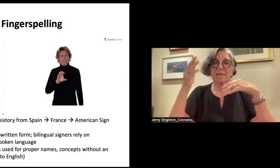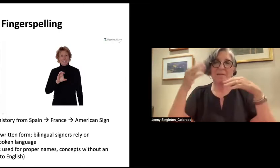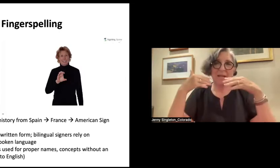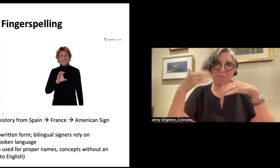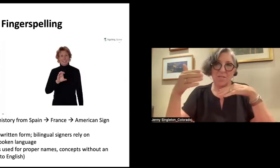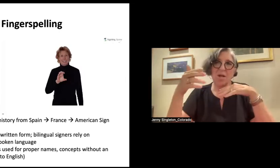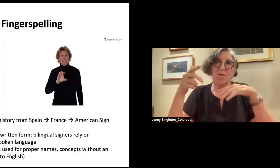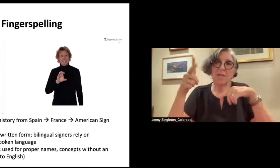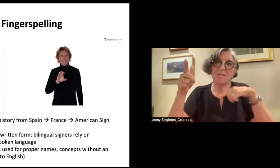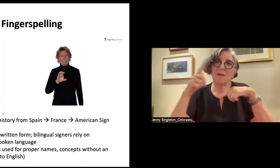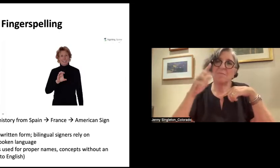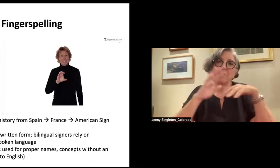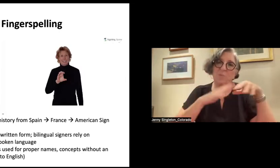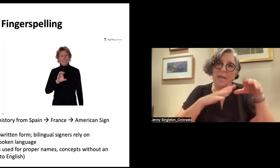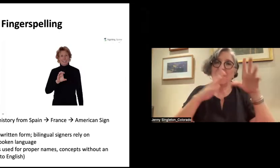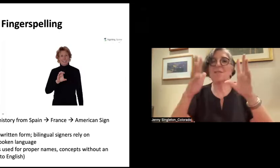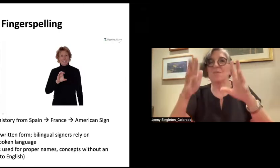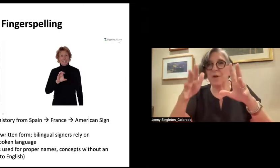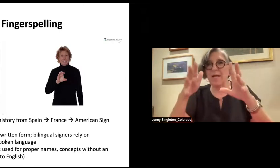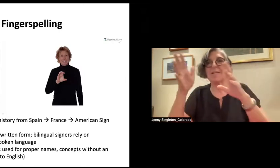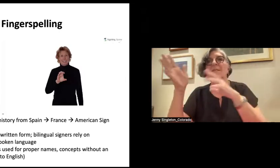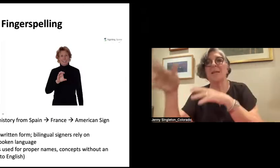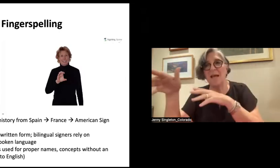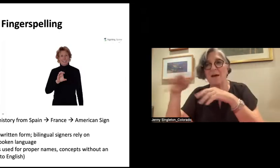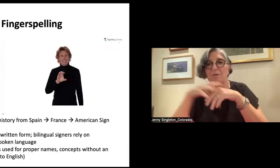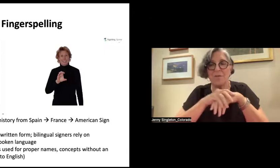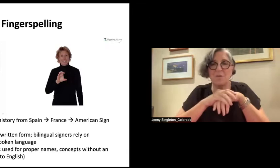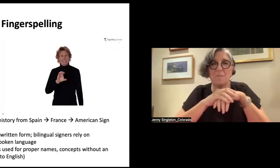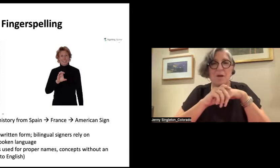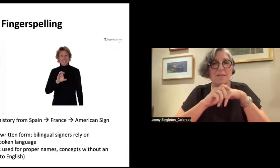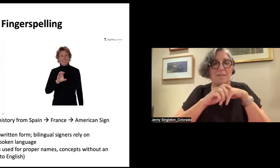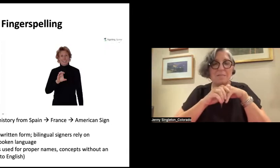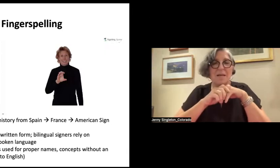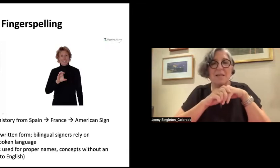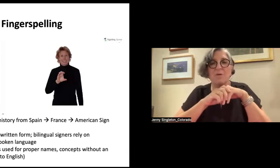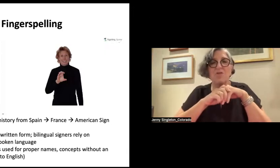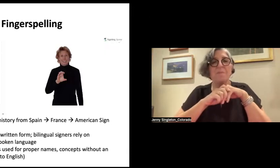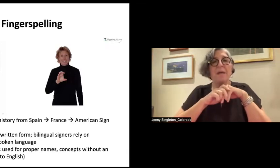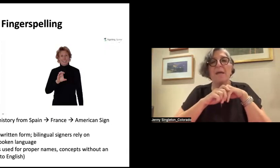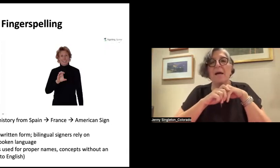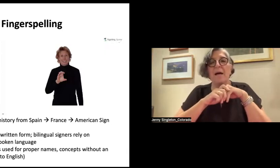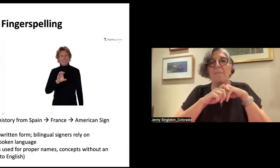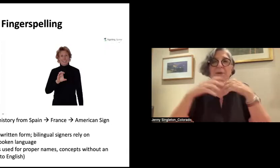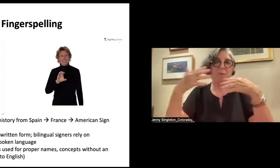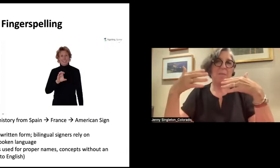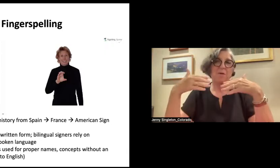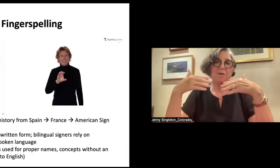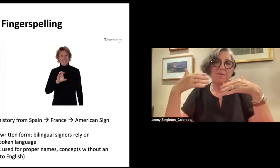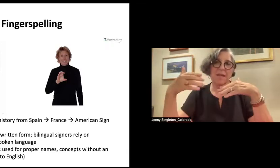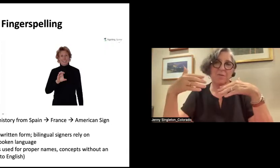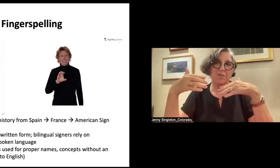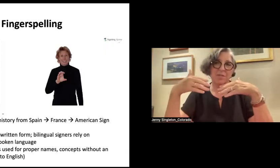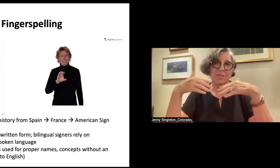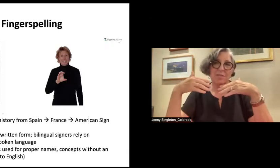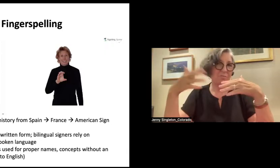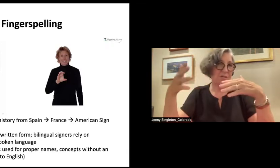It has been documented to come from Spain to France and now to American Sign Language. But remember,